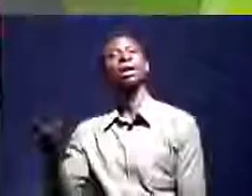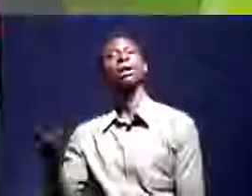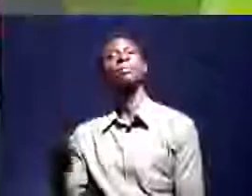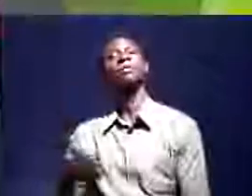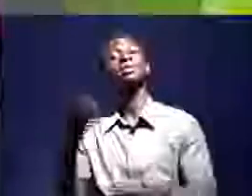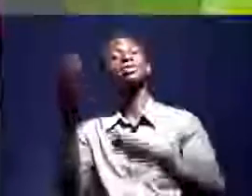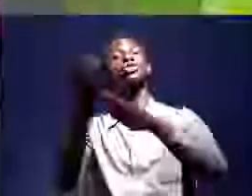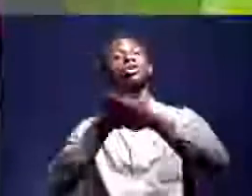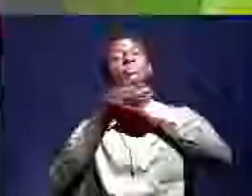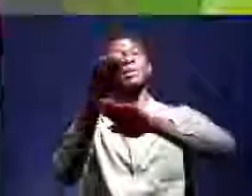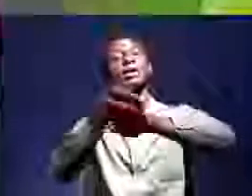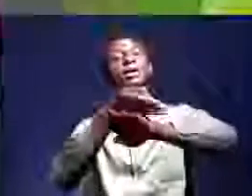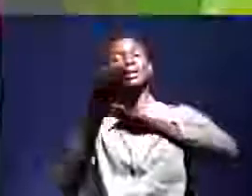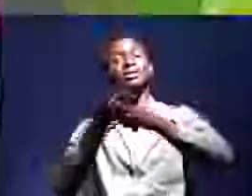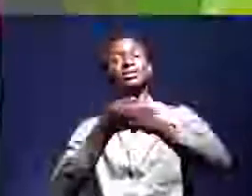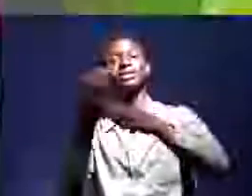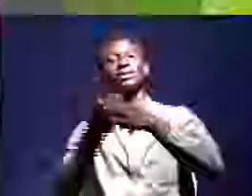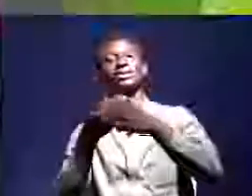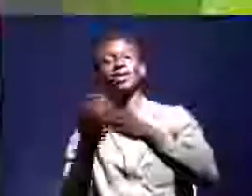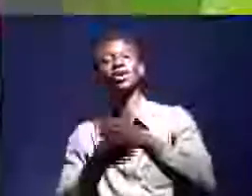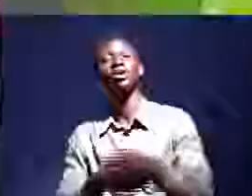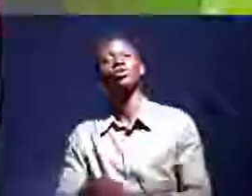19 baptized today.